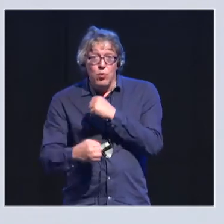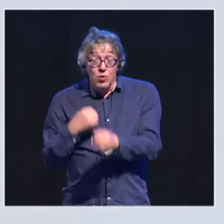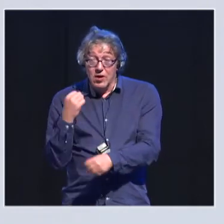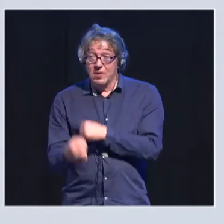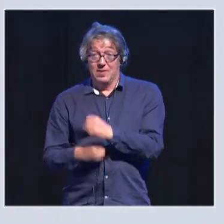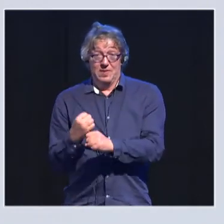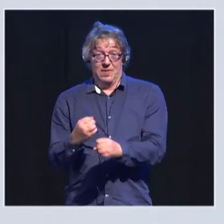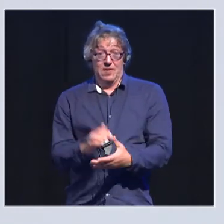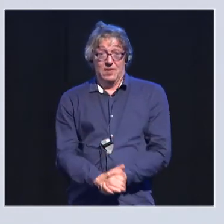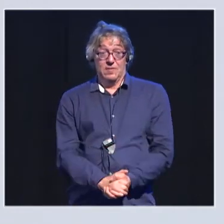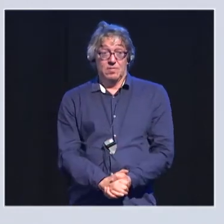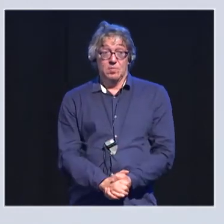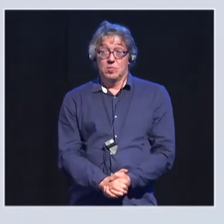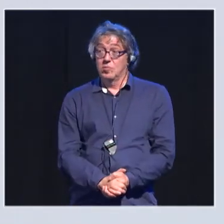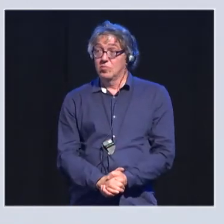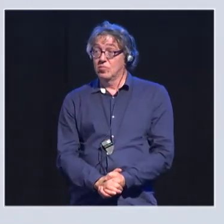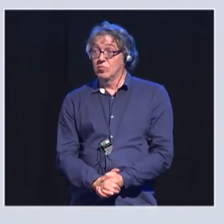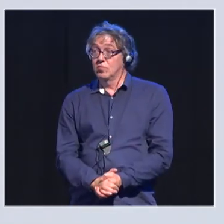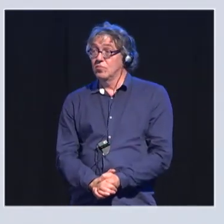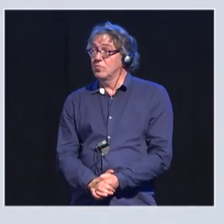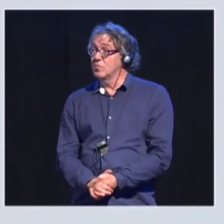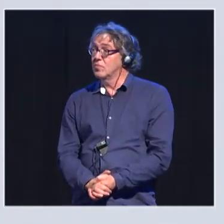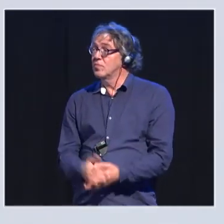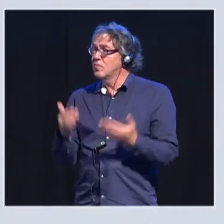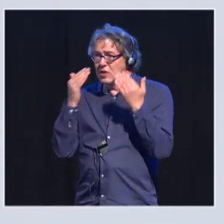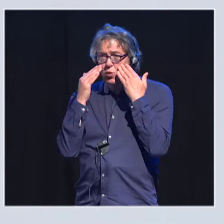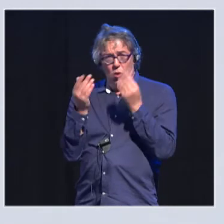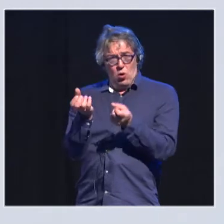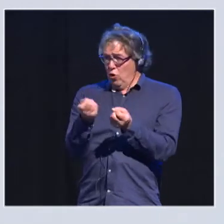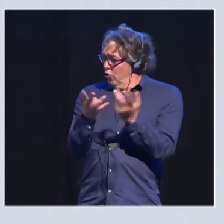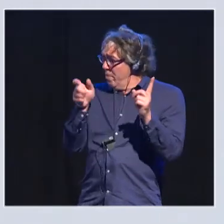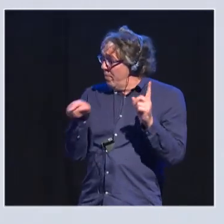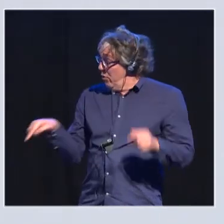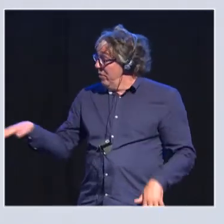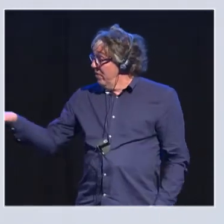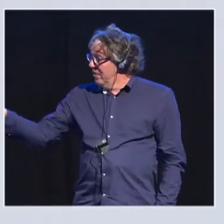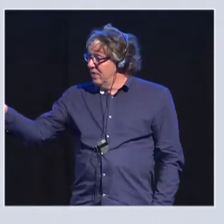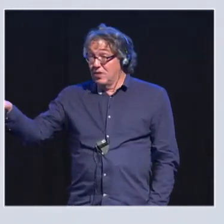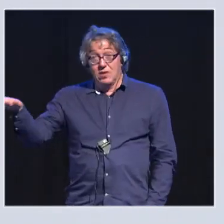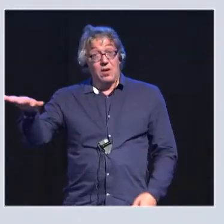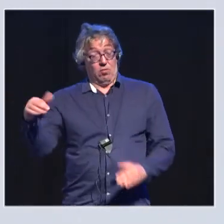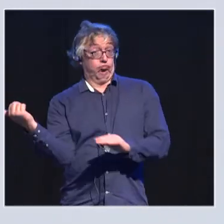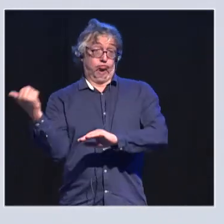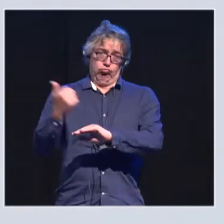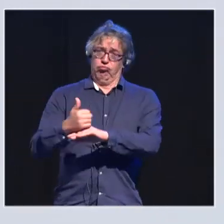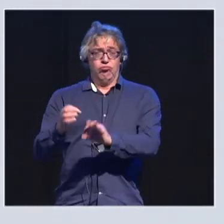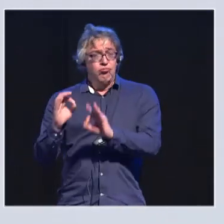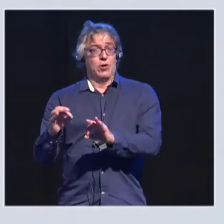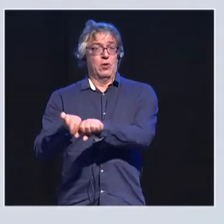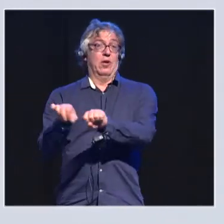also here in this room who are able to create that kind of systems.